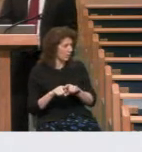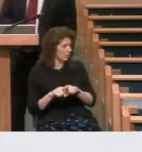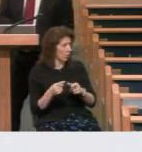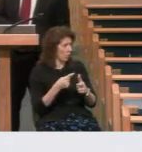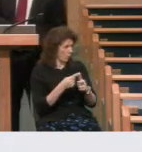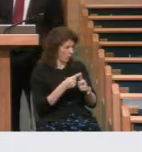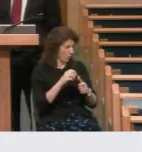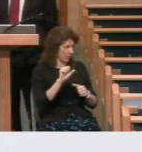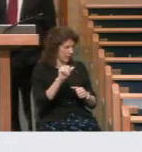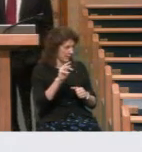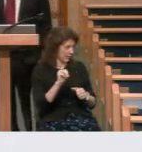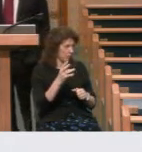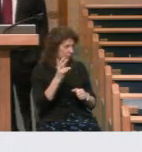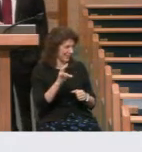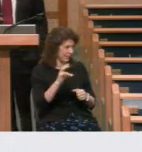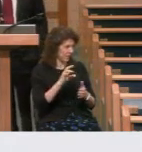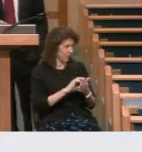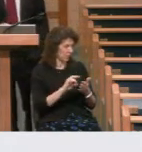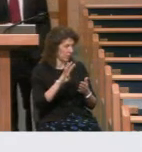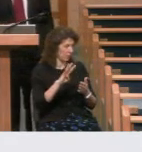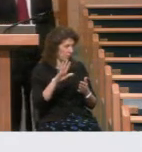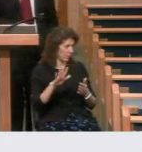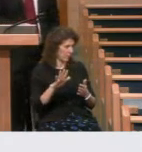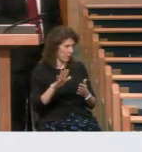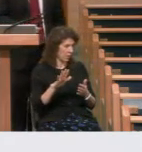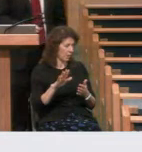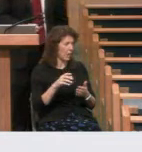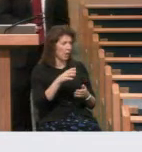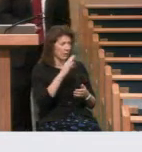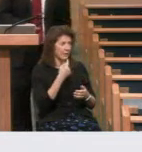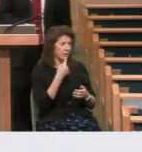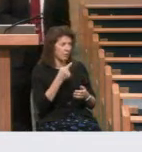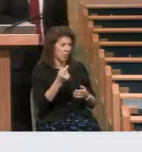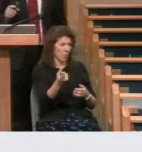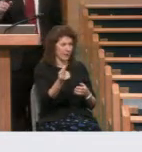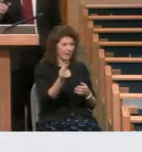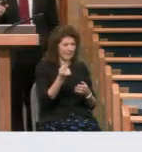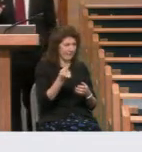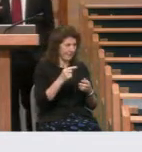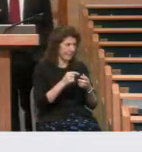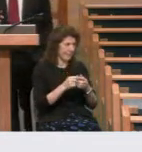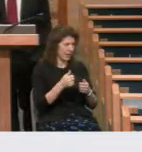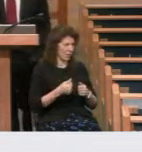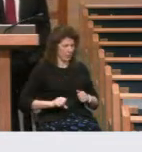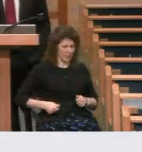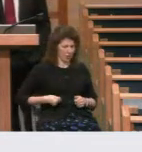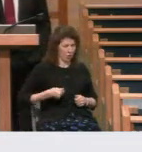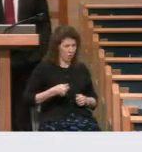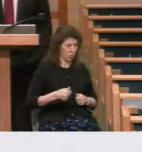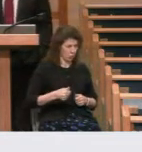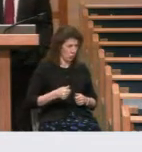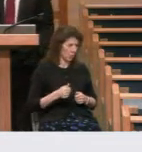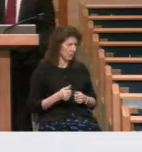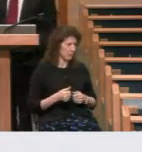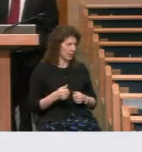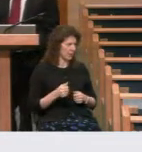Samuel 17:45, then David said to the Philistine, you come to me with a sword, a spear, and a javelin, but I come to you in the name of the Lord of